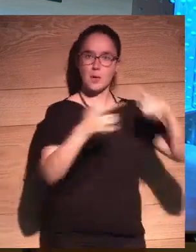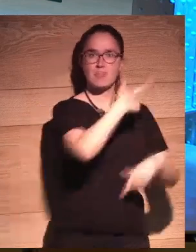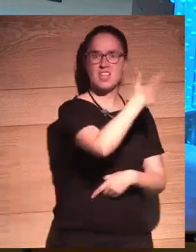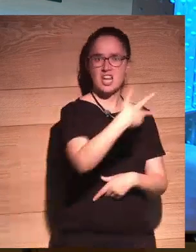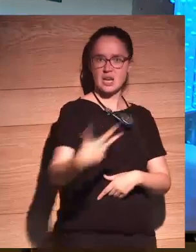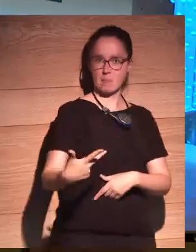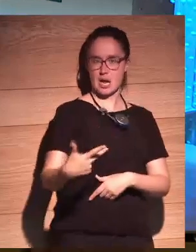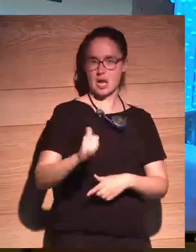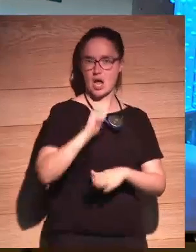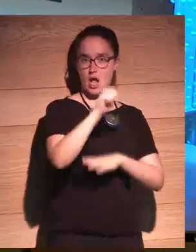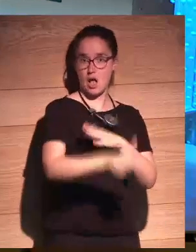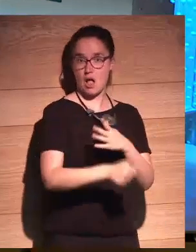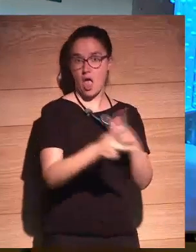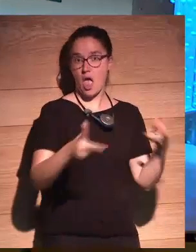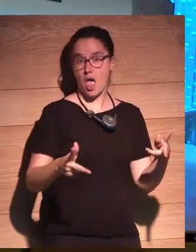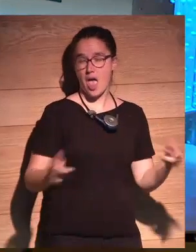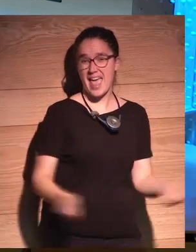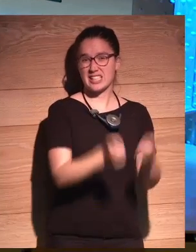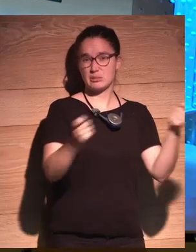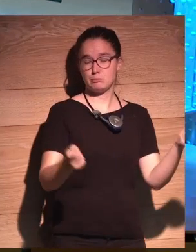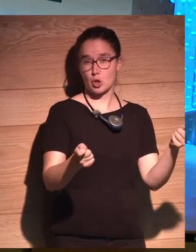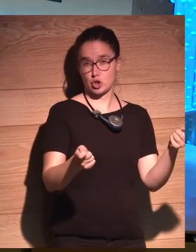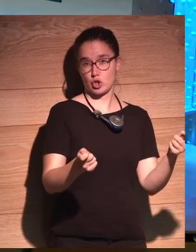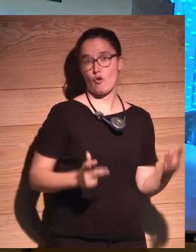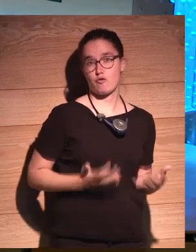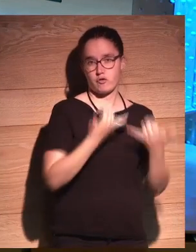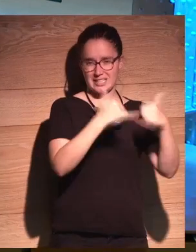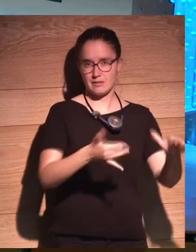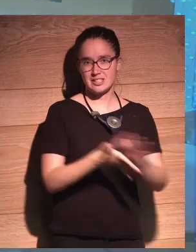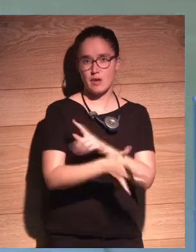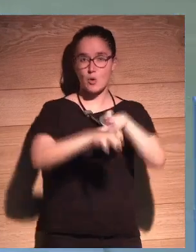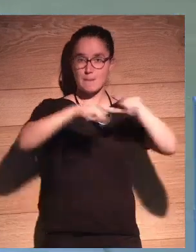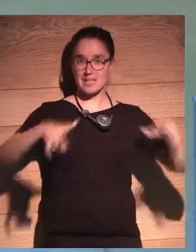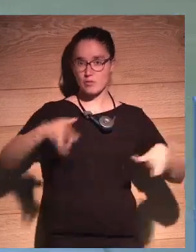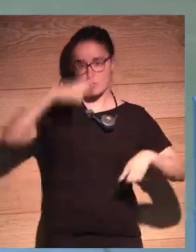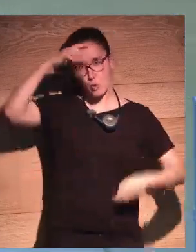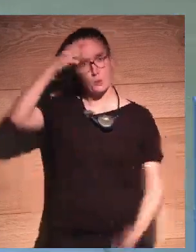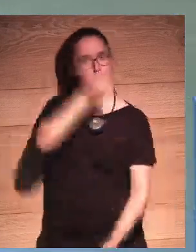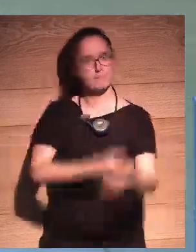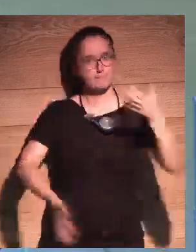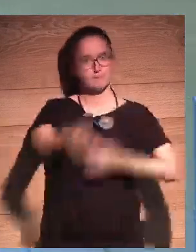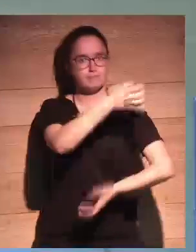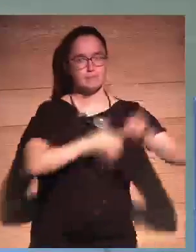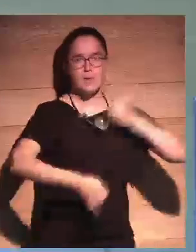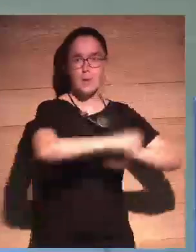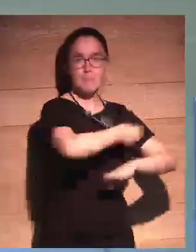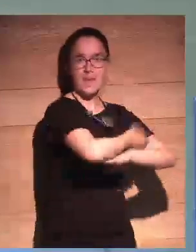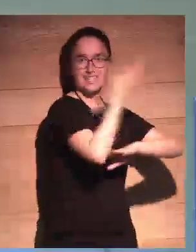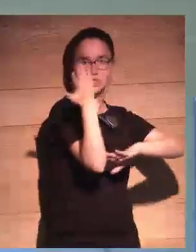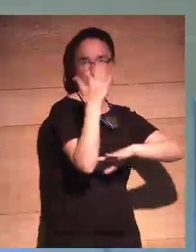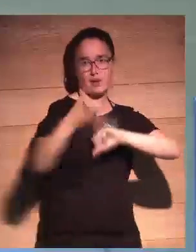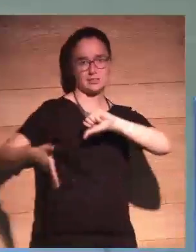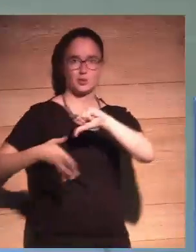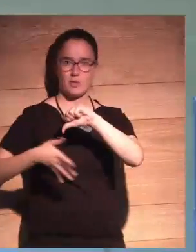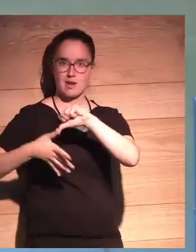the participation of Ibero-American artists in the framework of the Spot Festival. It is a